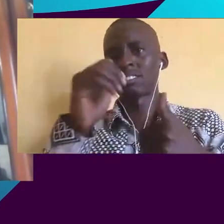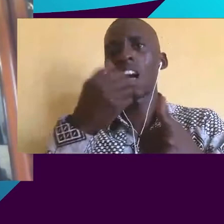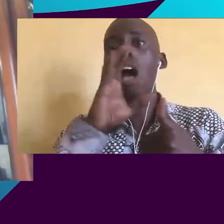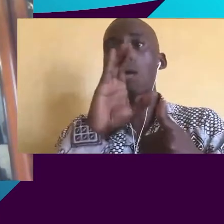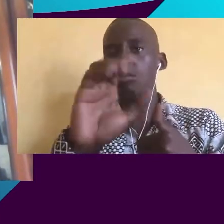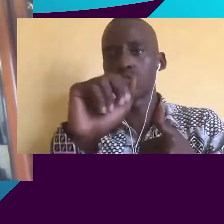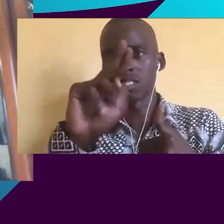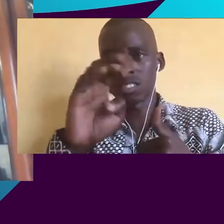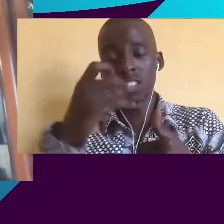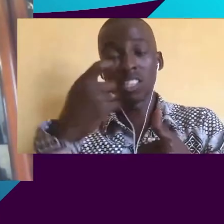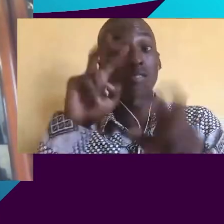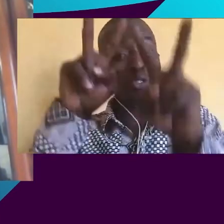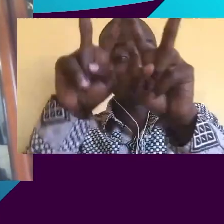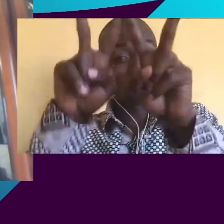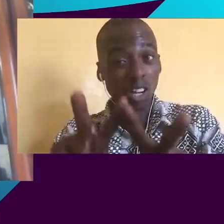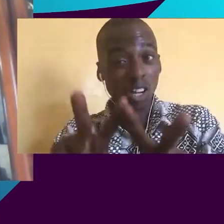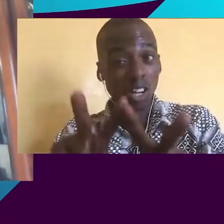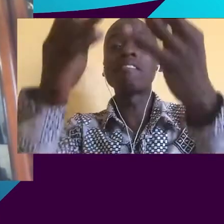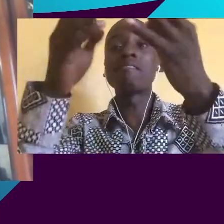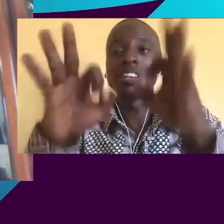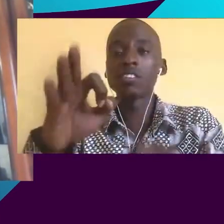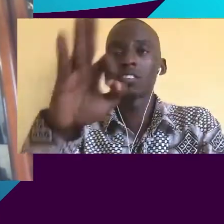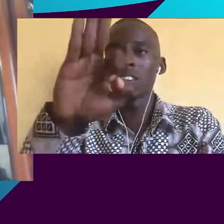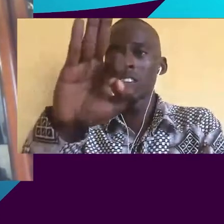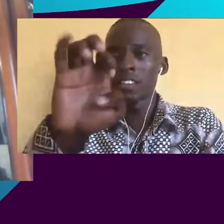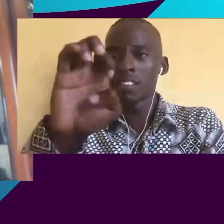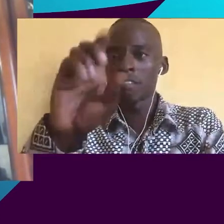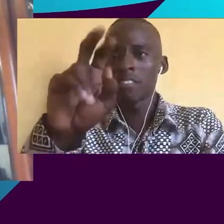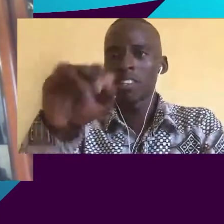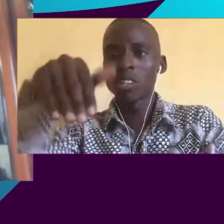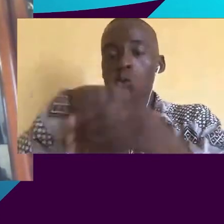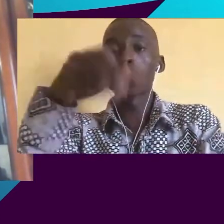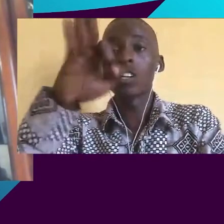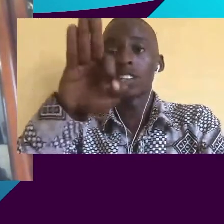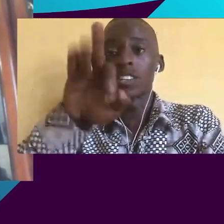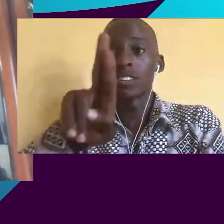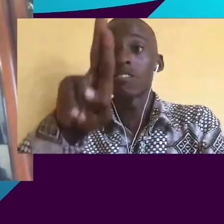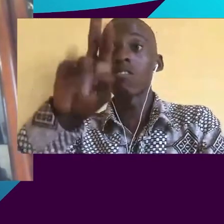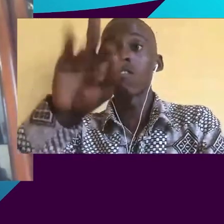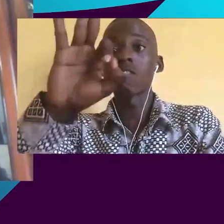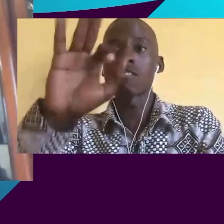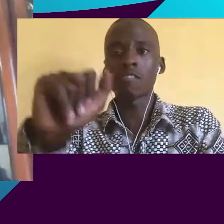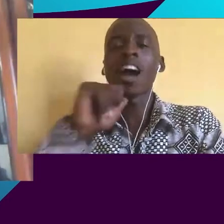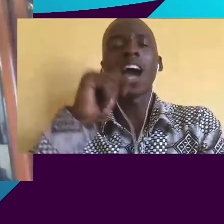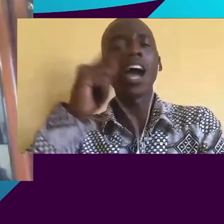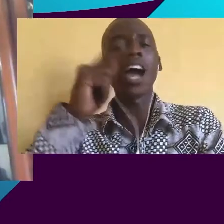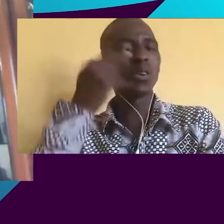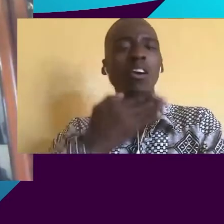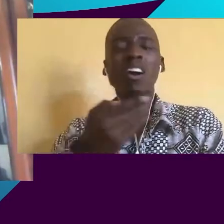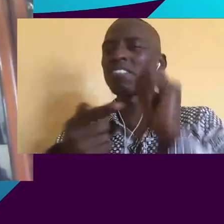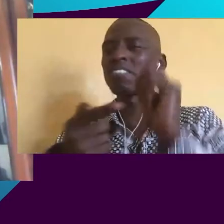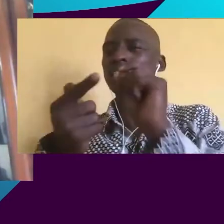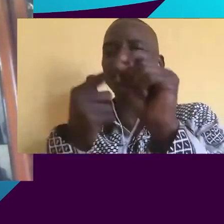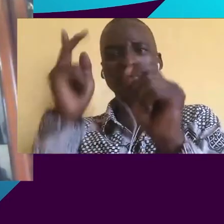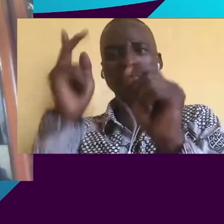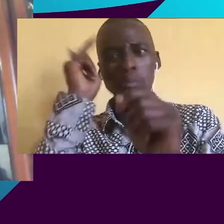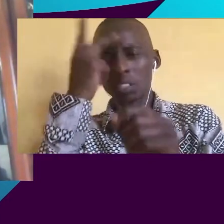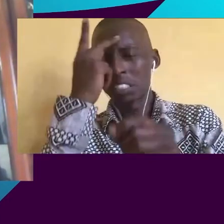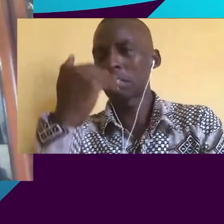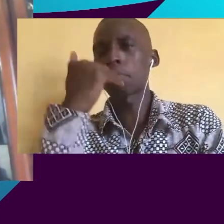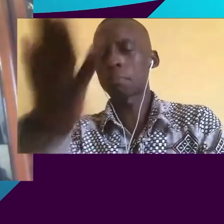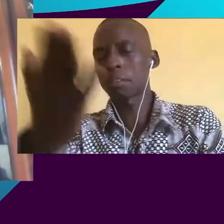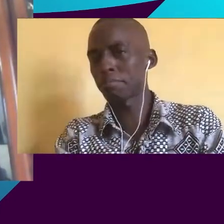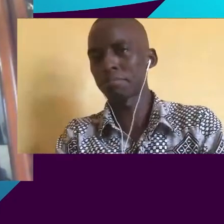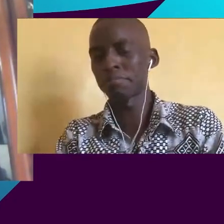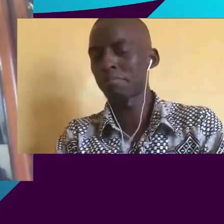the federations, including FUFA, I don't think we have a specific policy on that. Or if it's there, it's